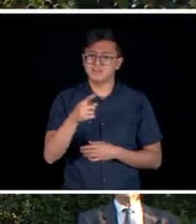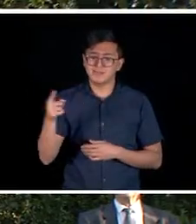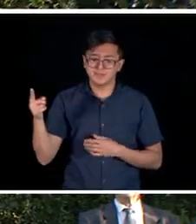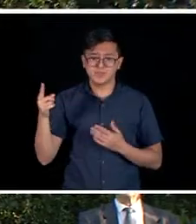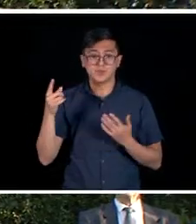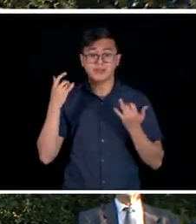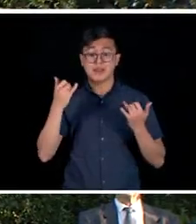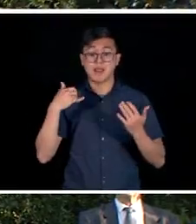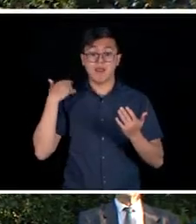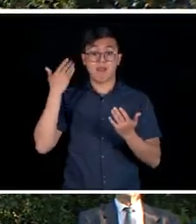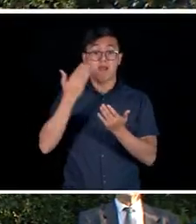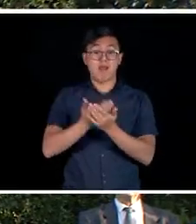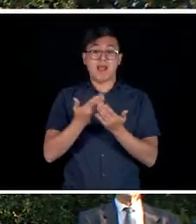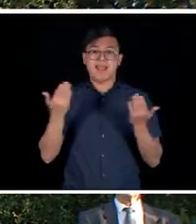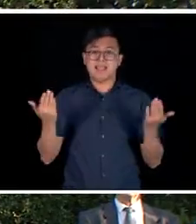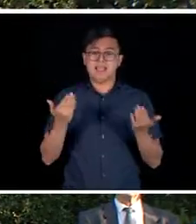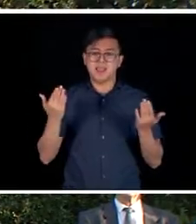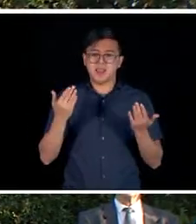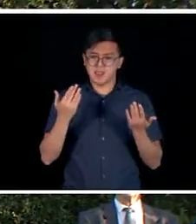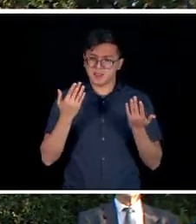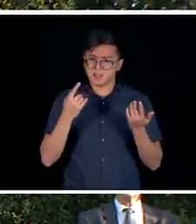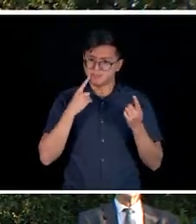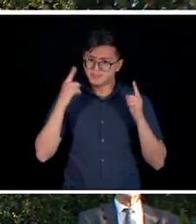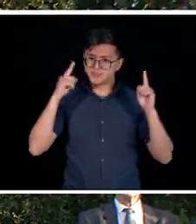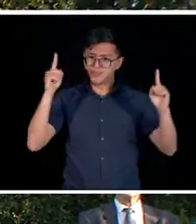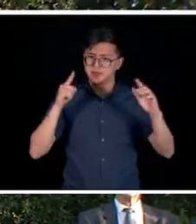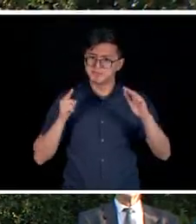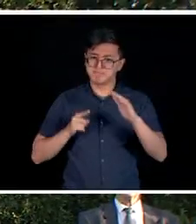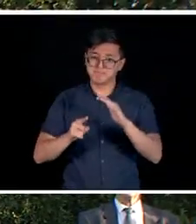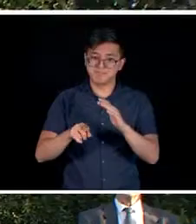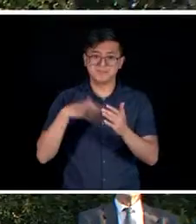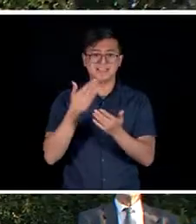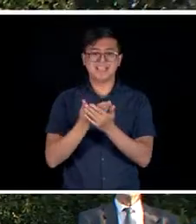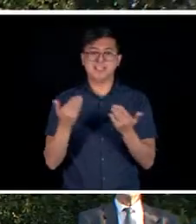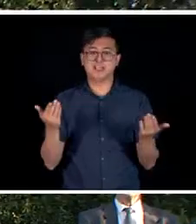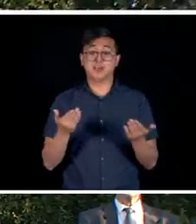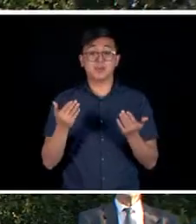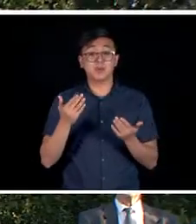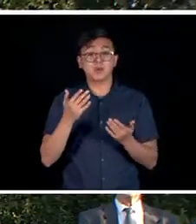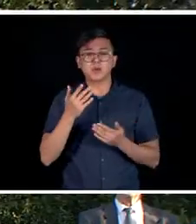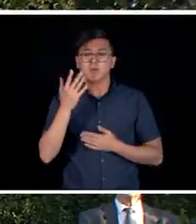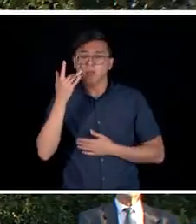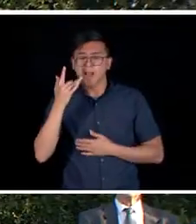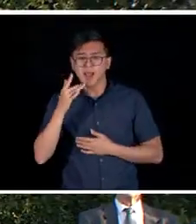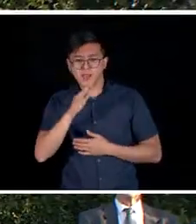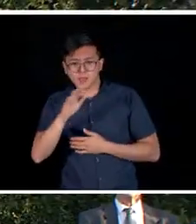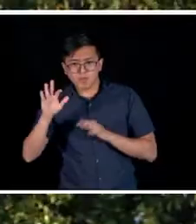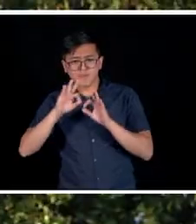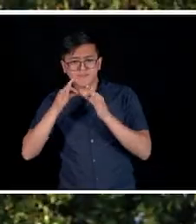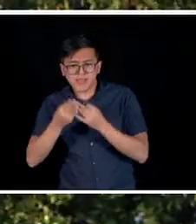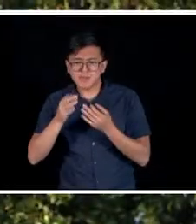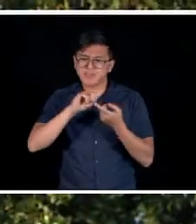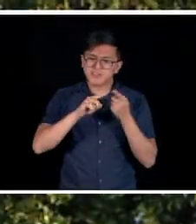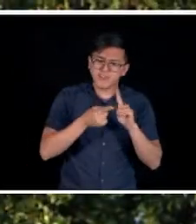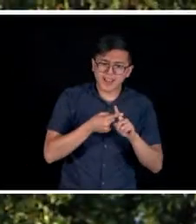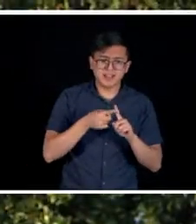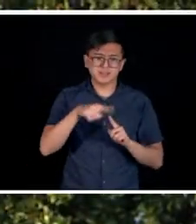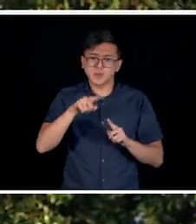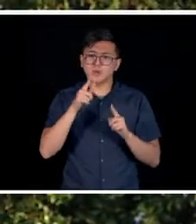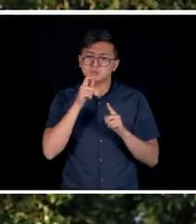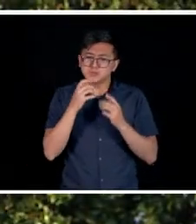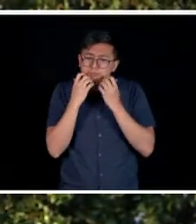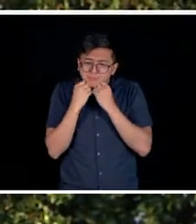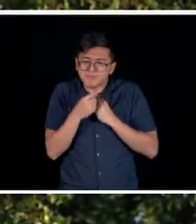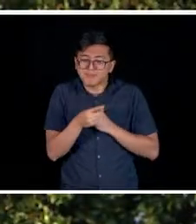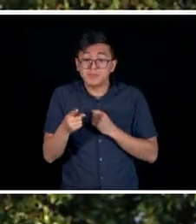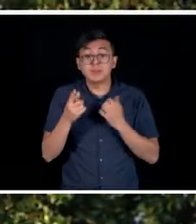significant milestone in your educational journey as a result of family, friends, and loved ones. Please take a moment to look at